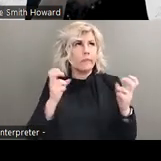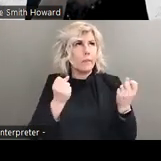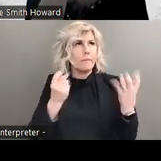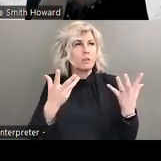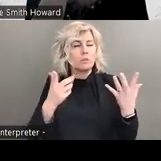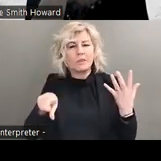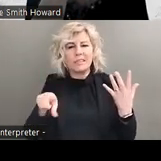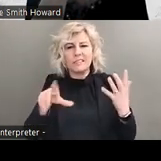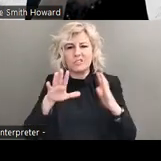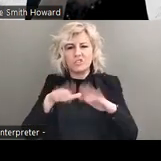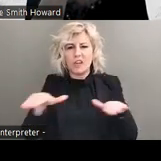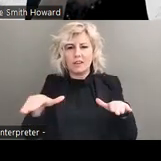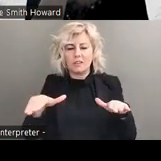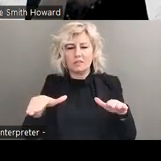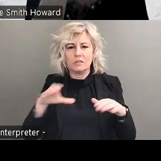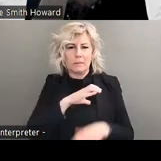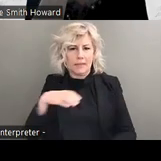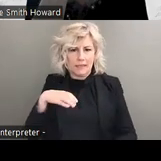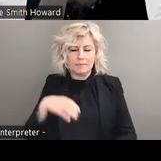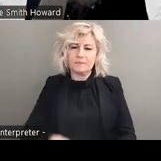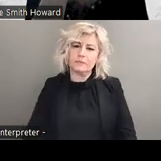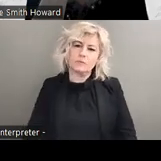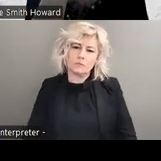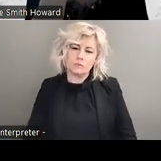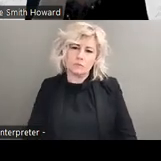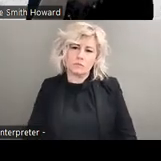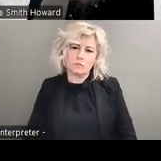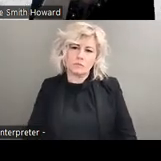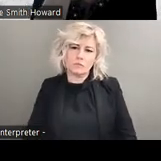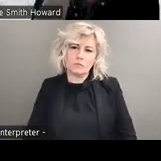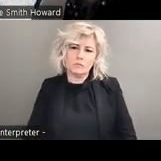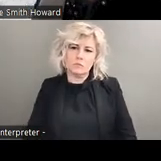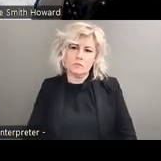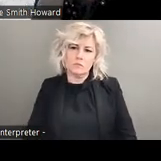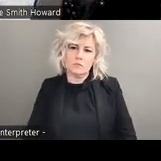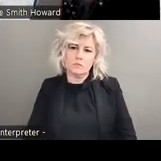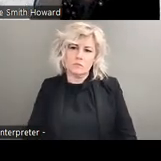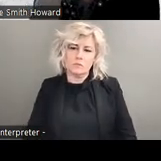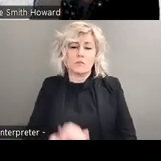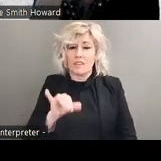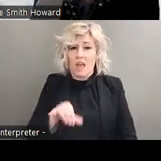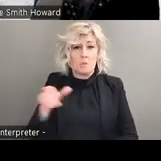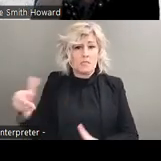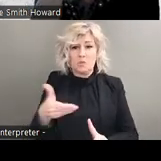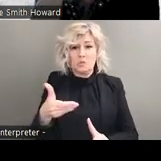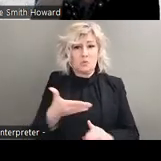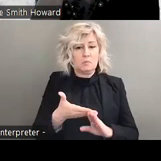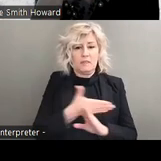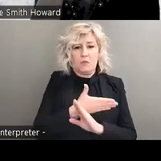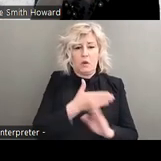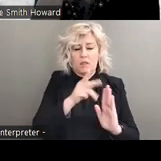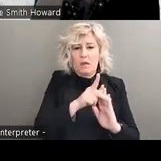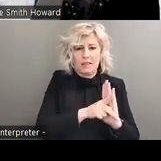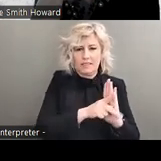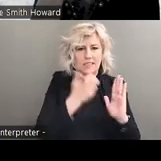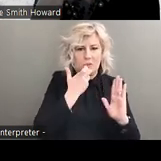Child Committee. And it was introduced prior to the initiatives we've described, but